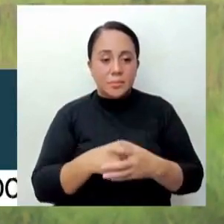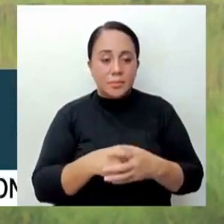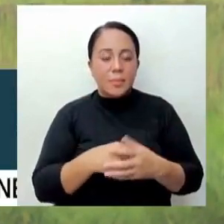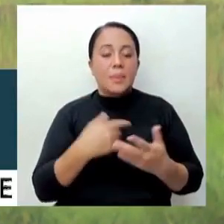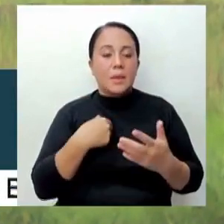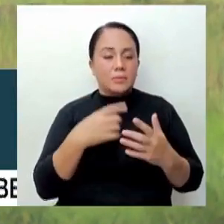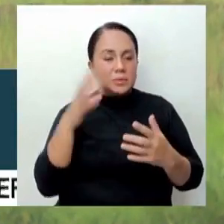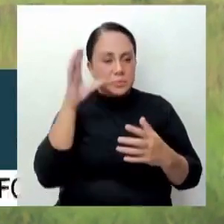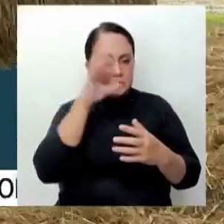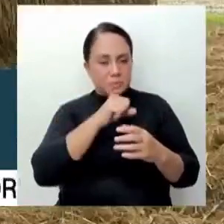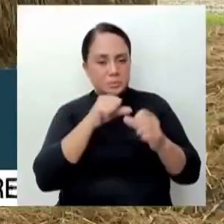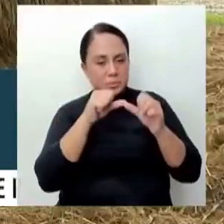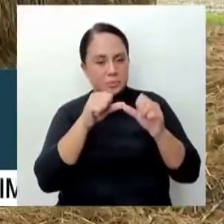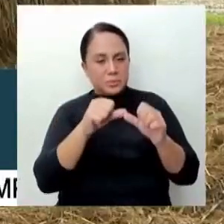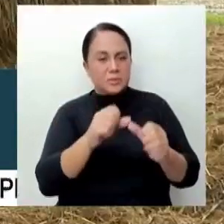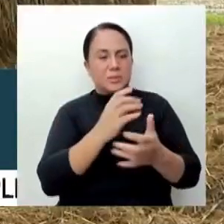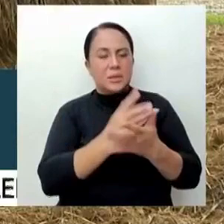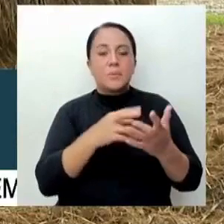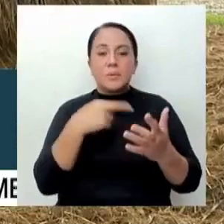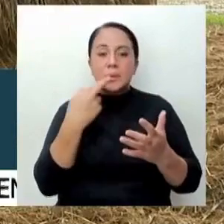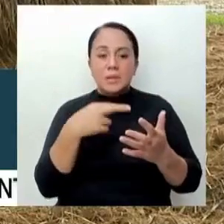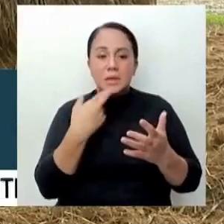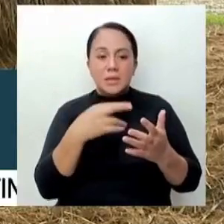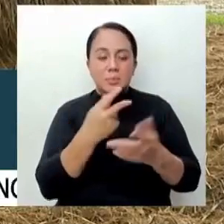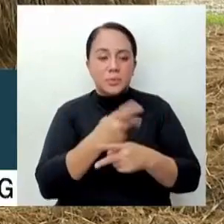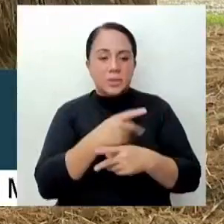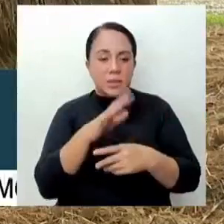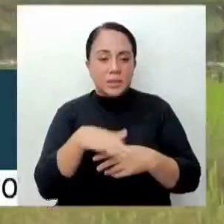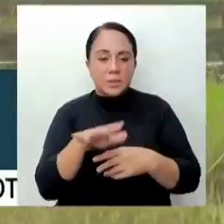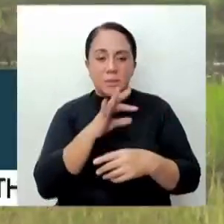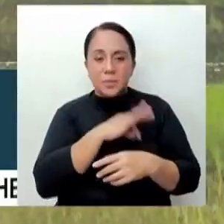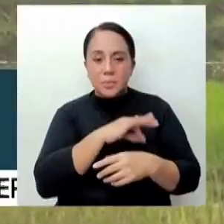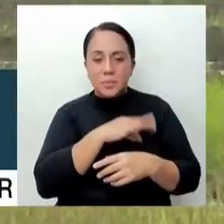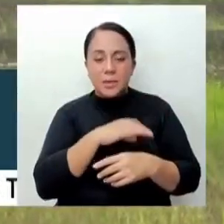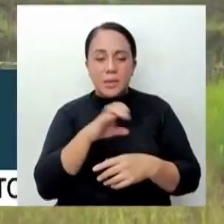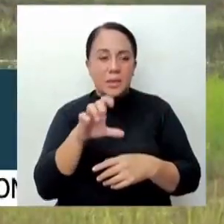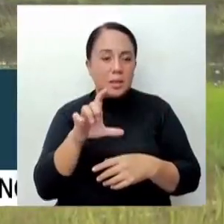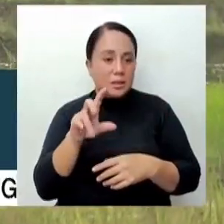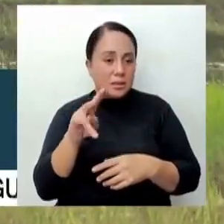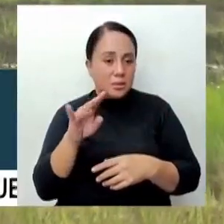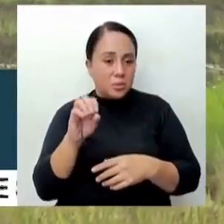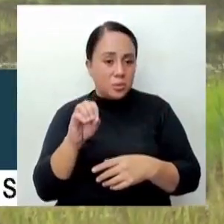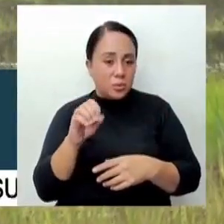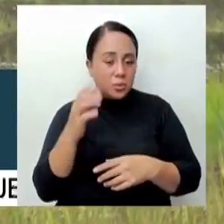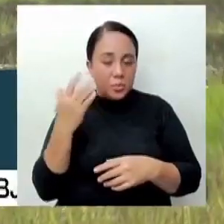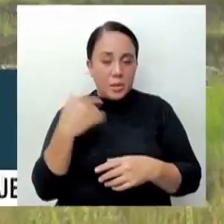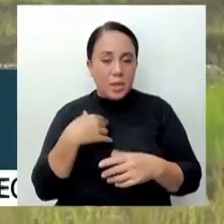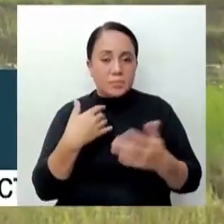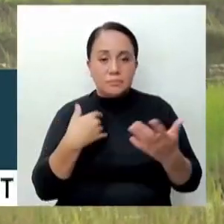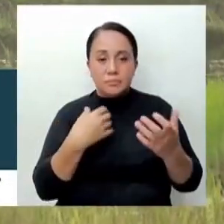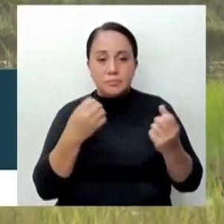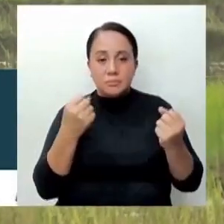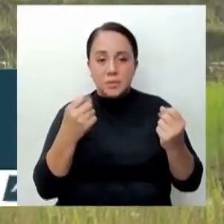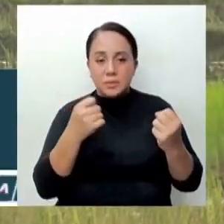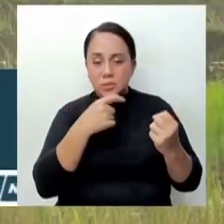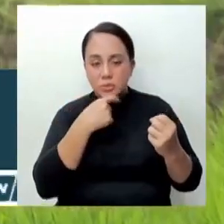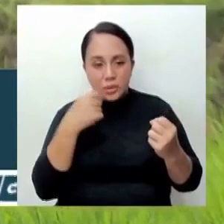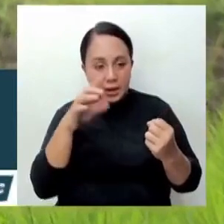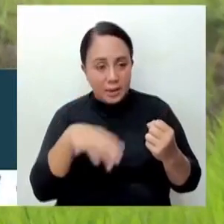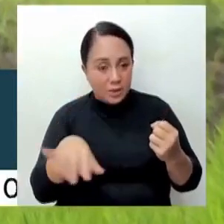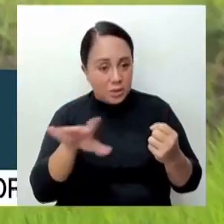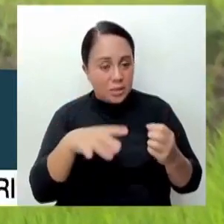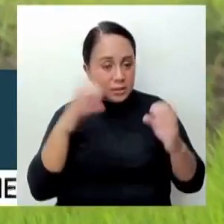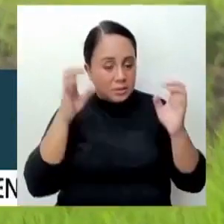projection that some rice-producing areas might benefit from the El Nino event as the onset of dry episodes is expected to